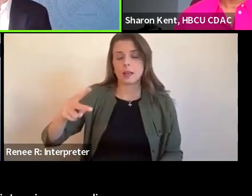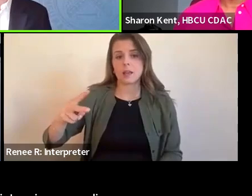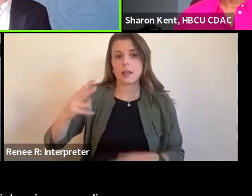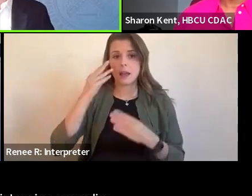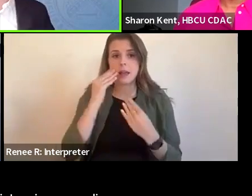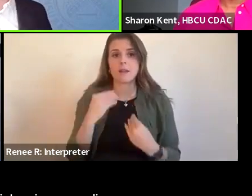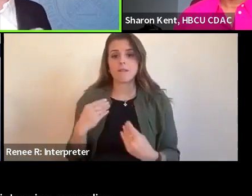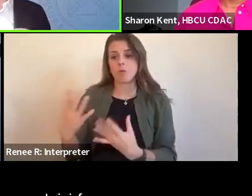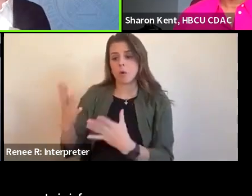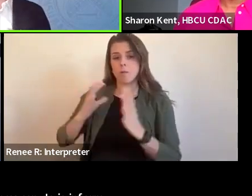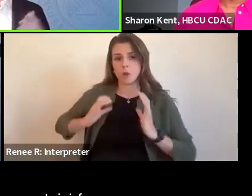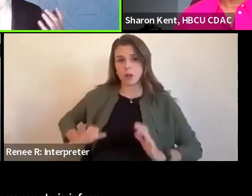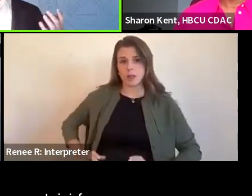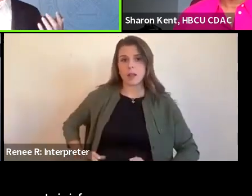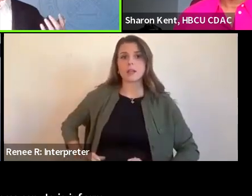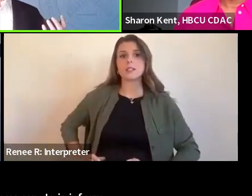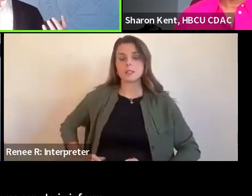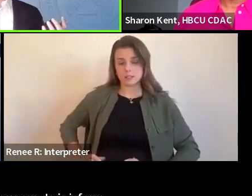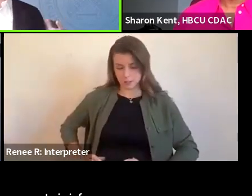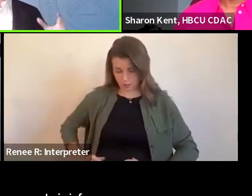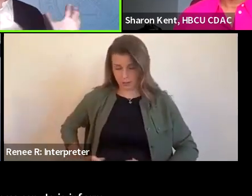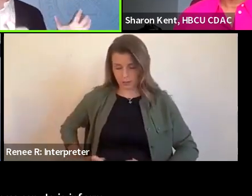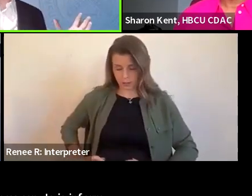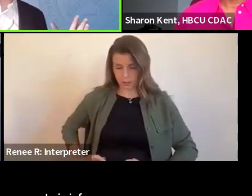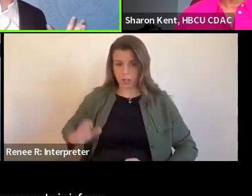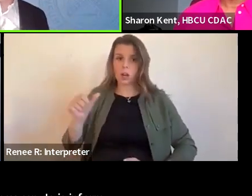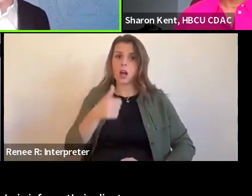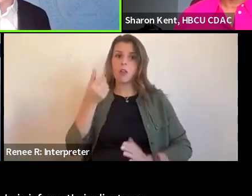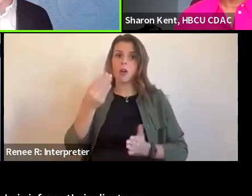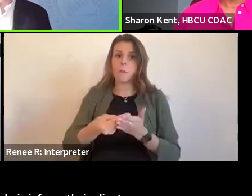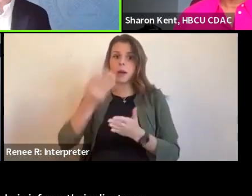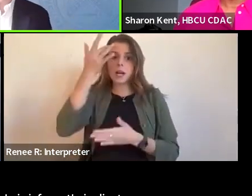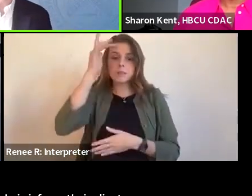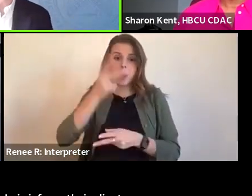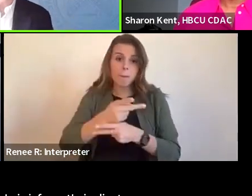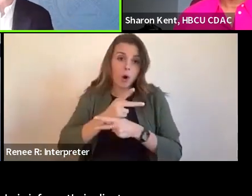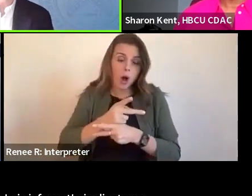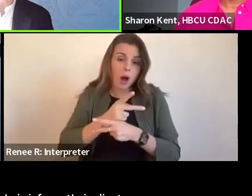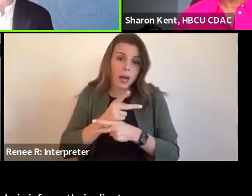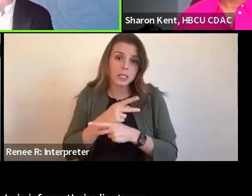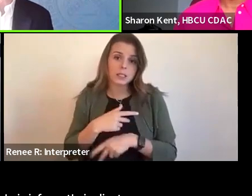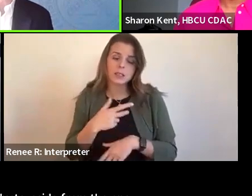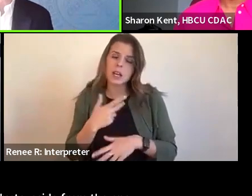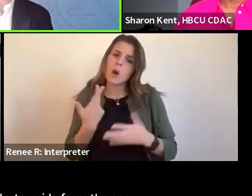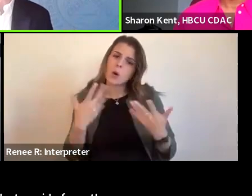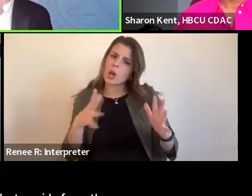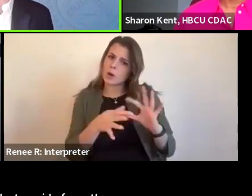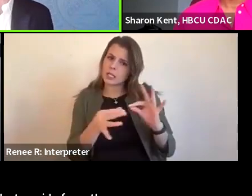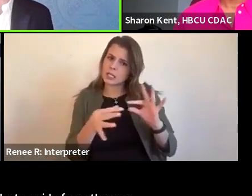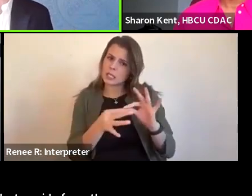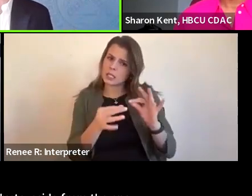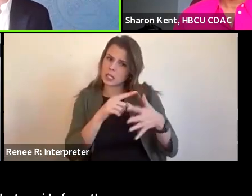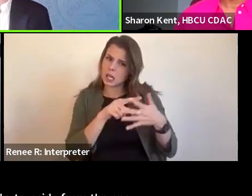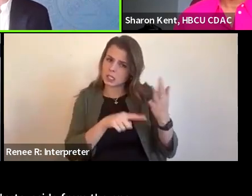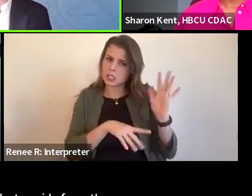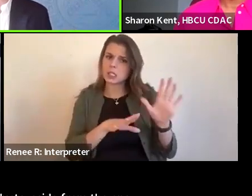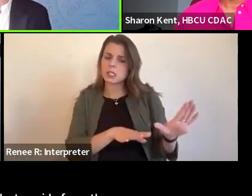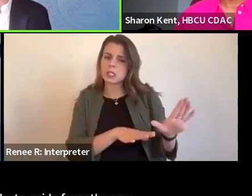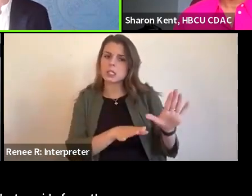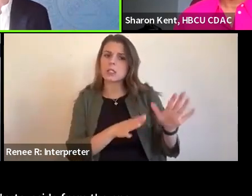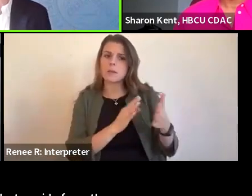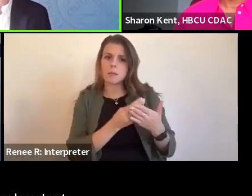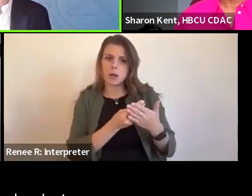their clients on other Money Smart products aside from the one that we've spoken about, Money Smart